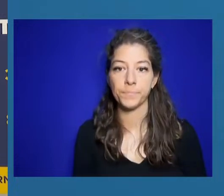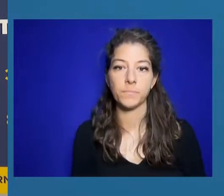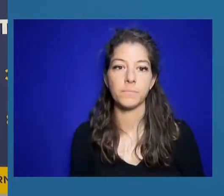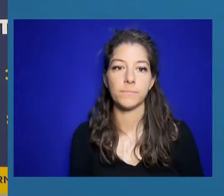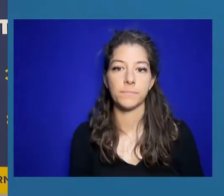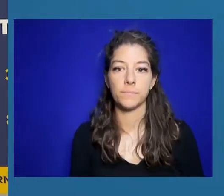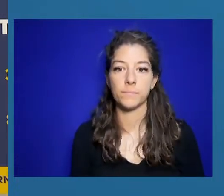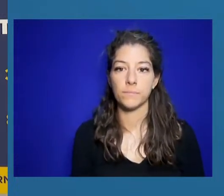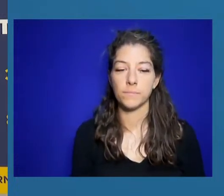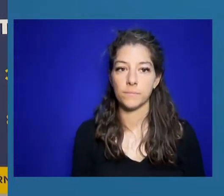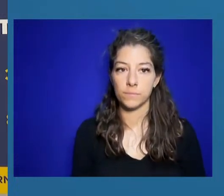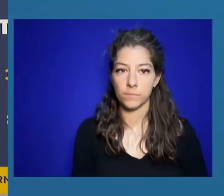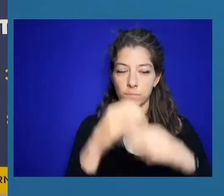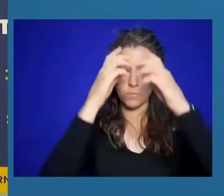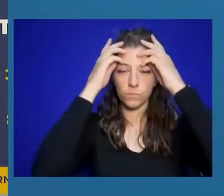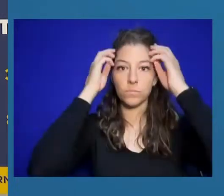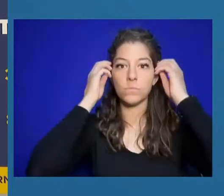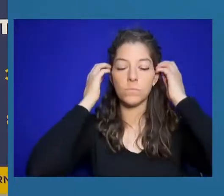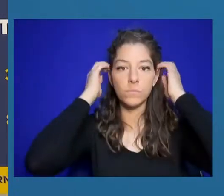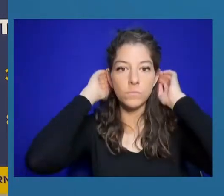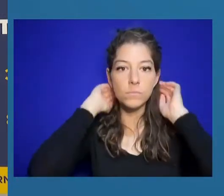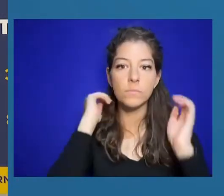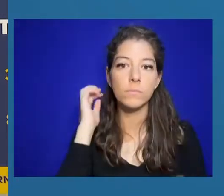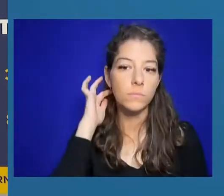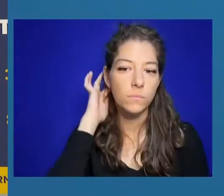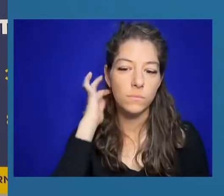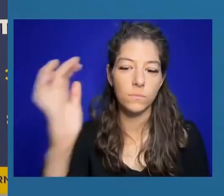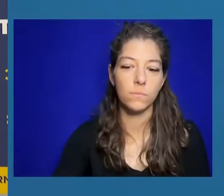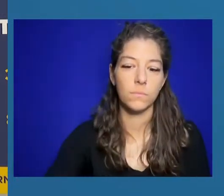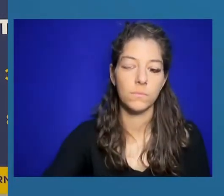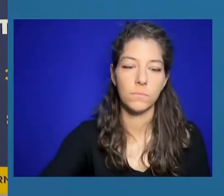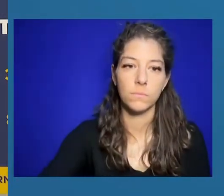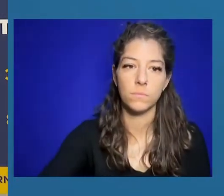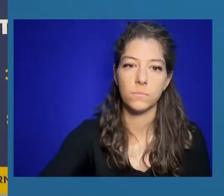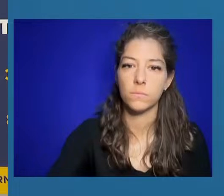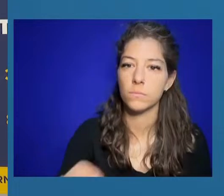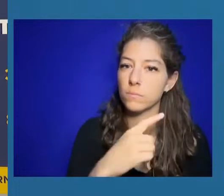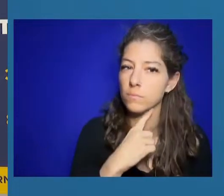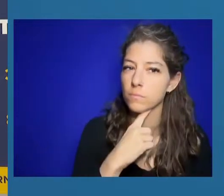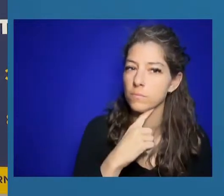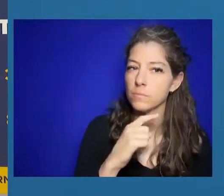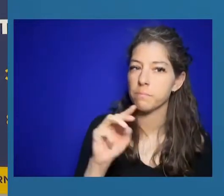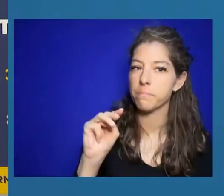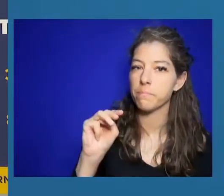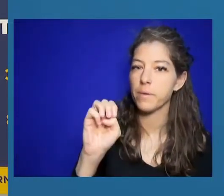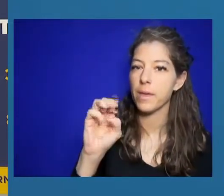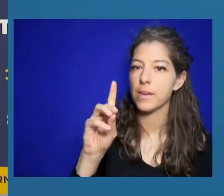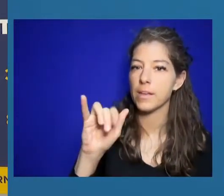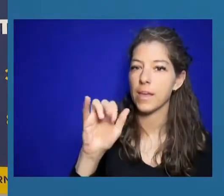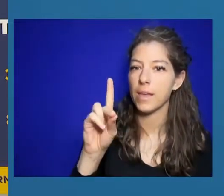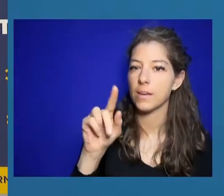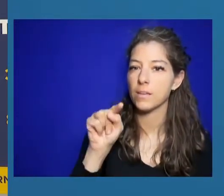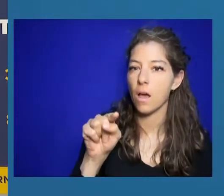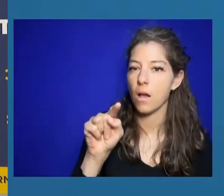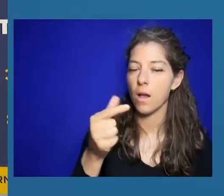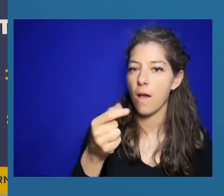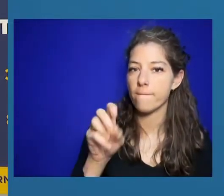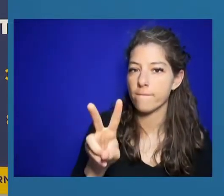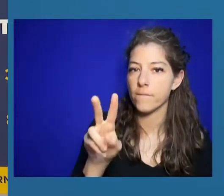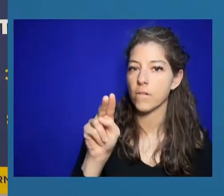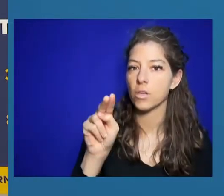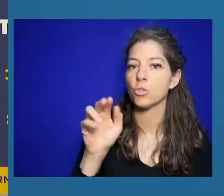Yes, thank you very much. Governor Hochul, according to Medicaid.gov, New York State's per